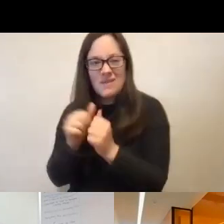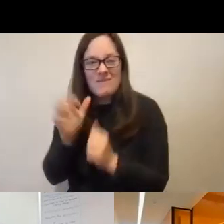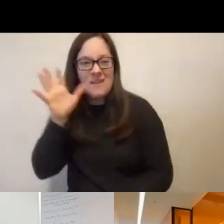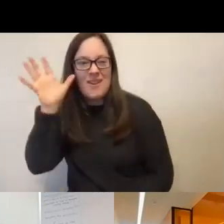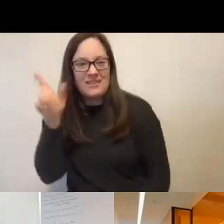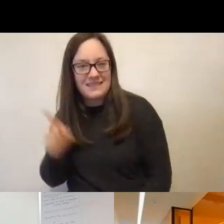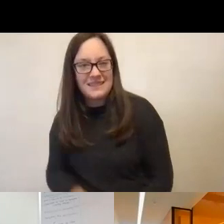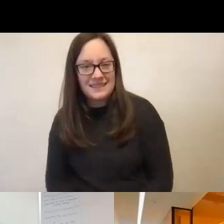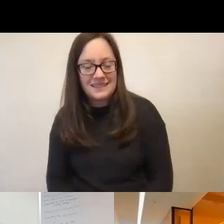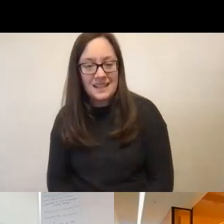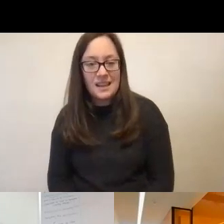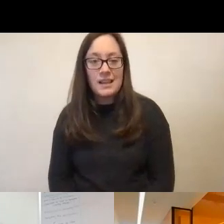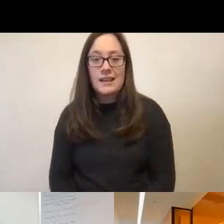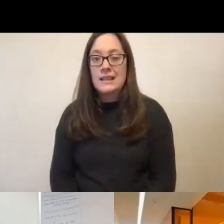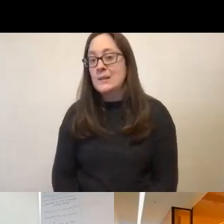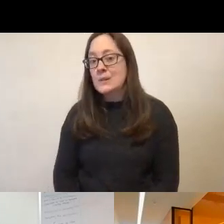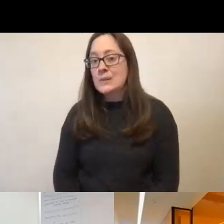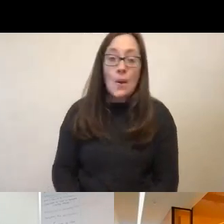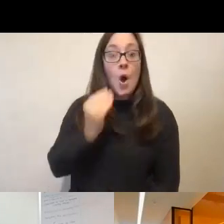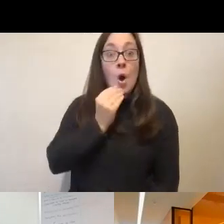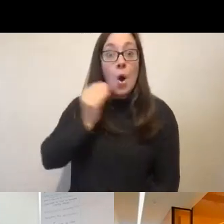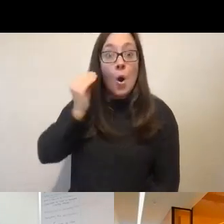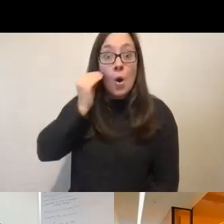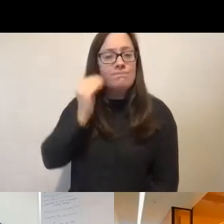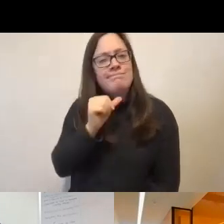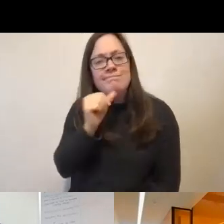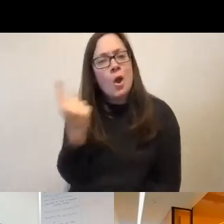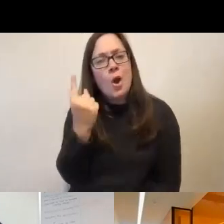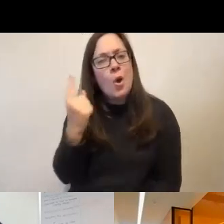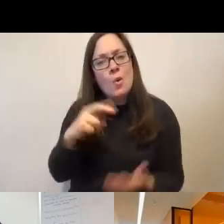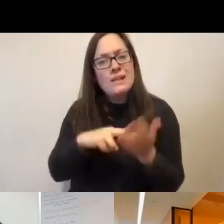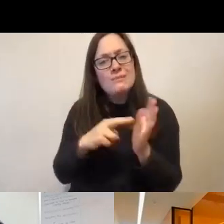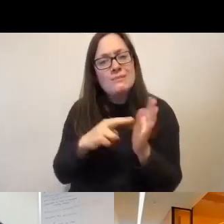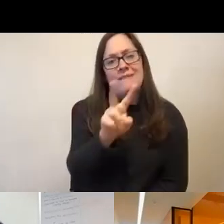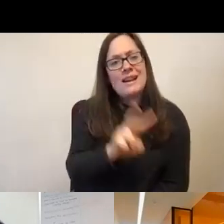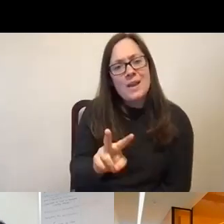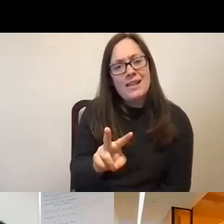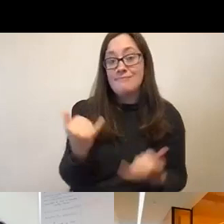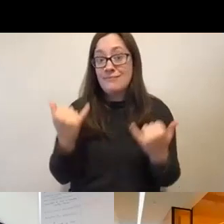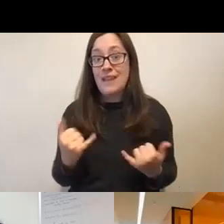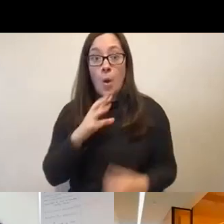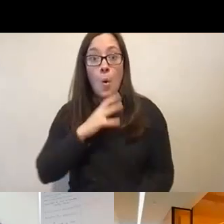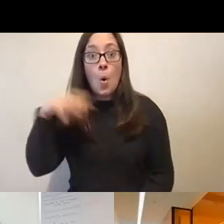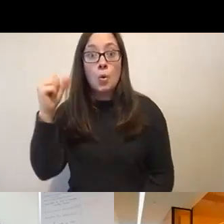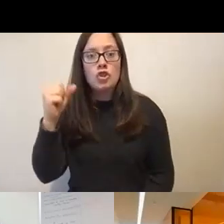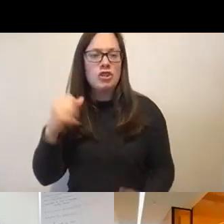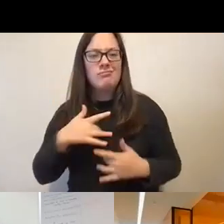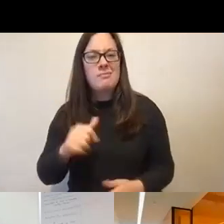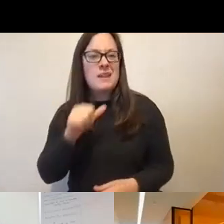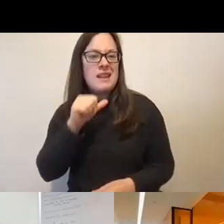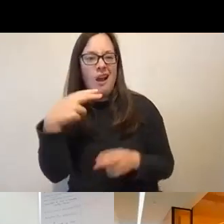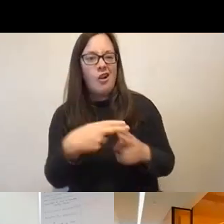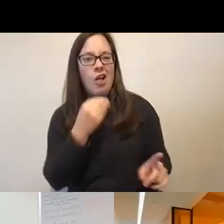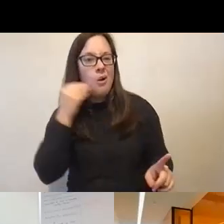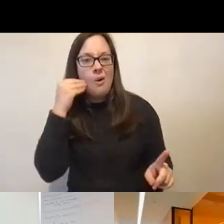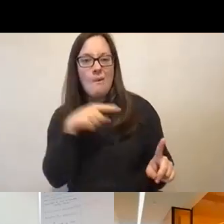So I don't always define home as Venezuela. I think as I've gotten older, I've kind of moved away from that, just